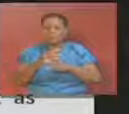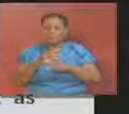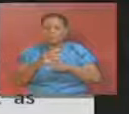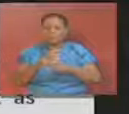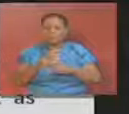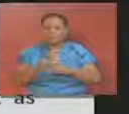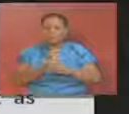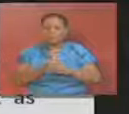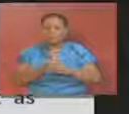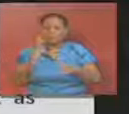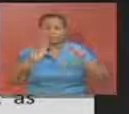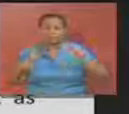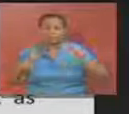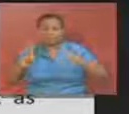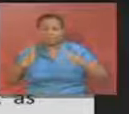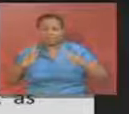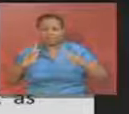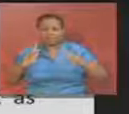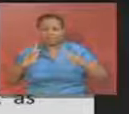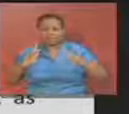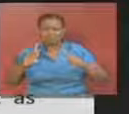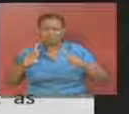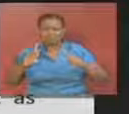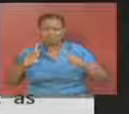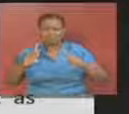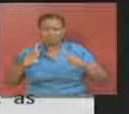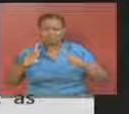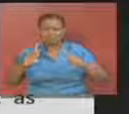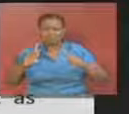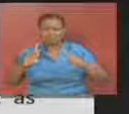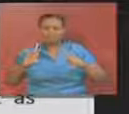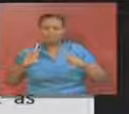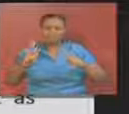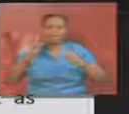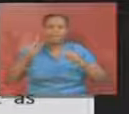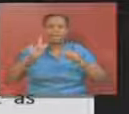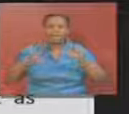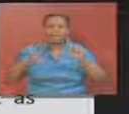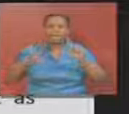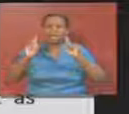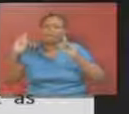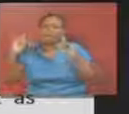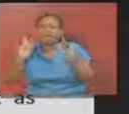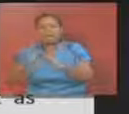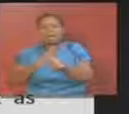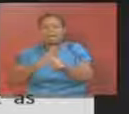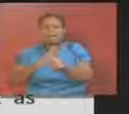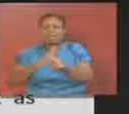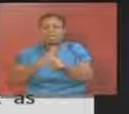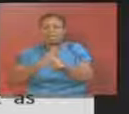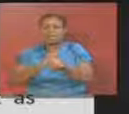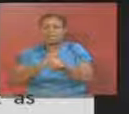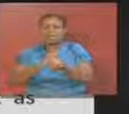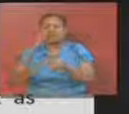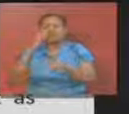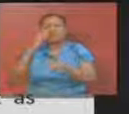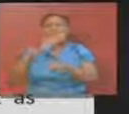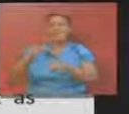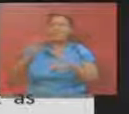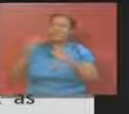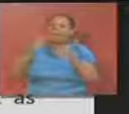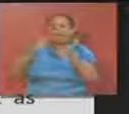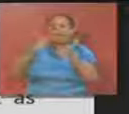patients have not been able to go to their healthcare facility for regular checkups for various reasons.